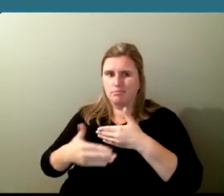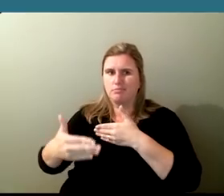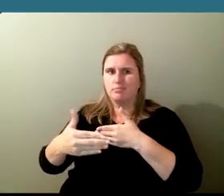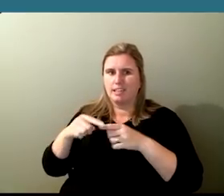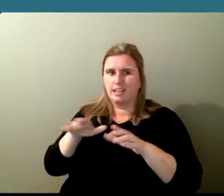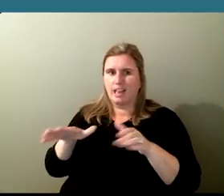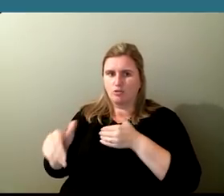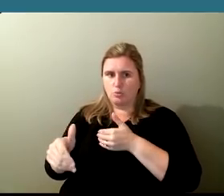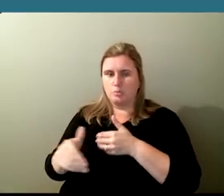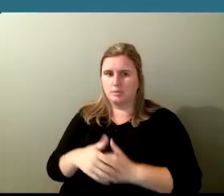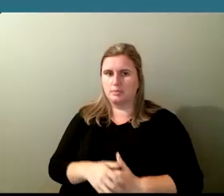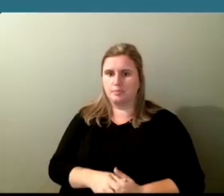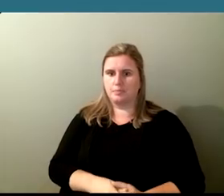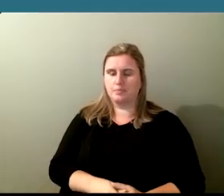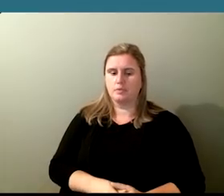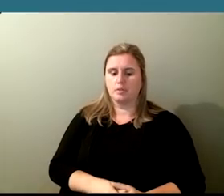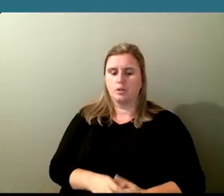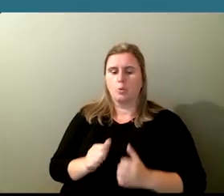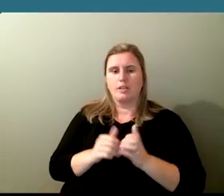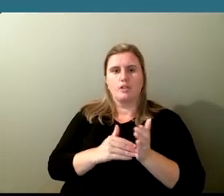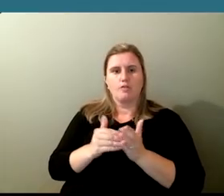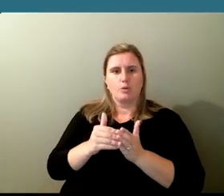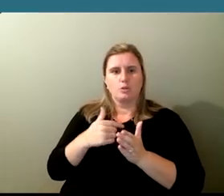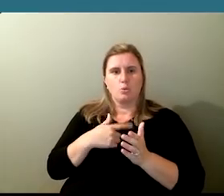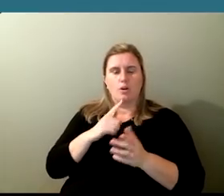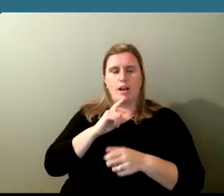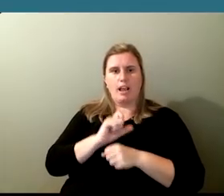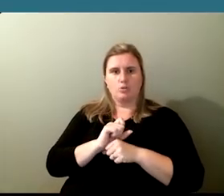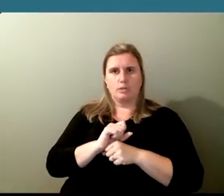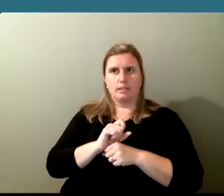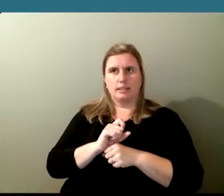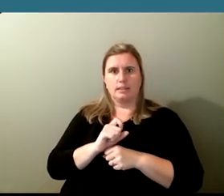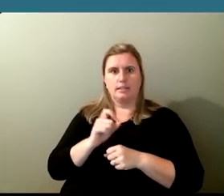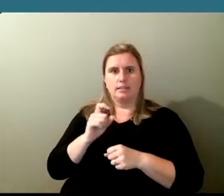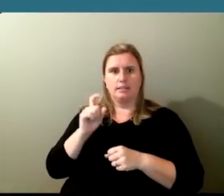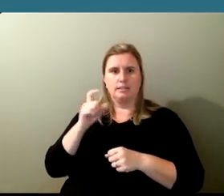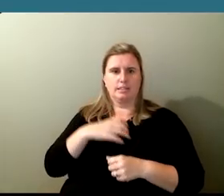classrooms with the frequency that we would actually desire.